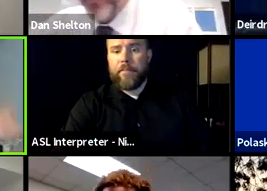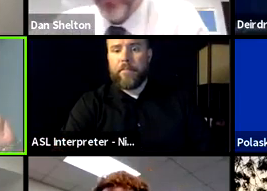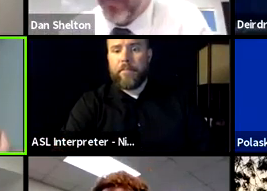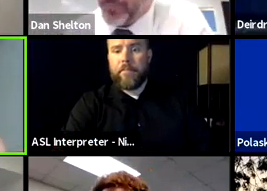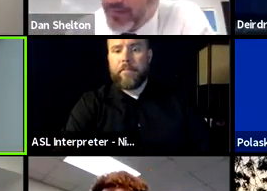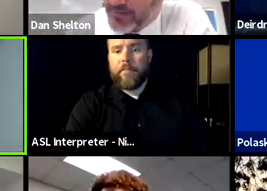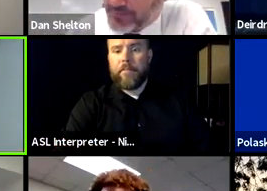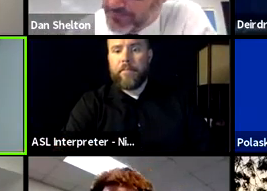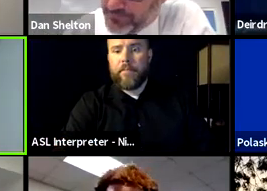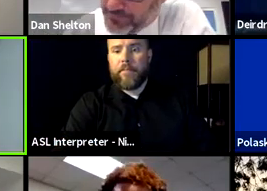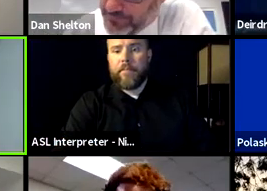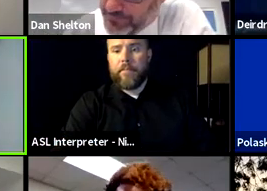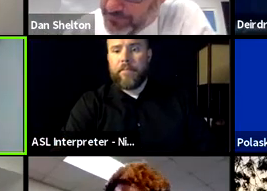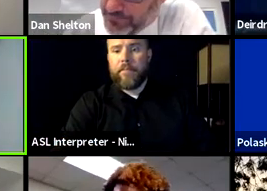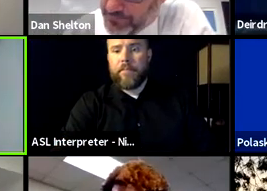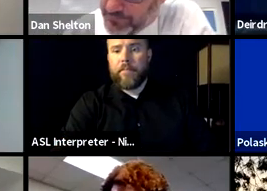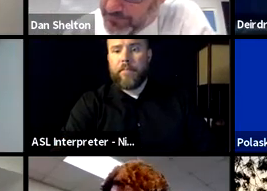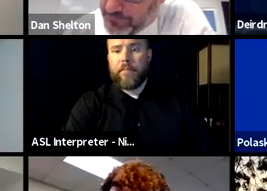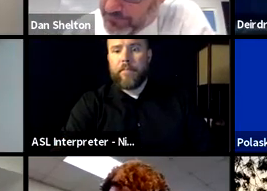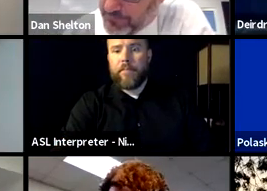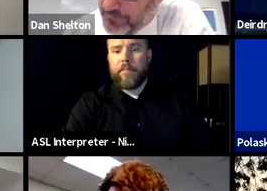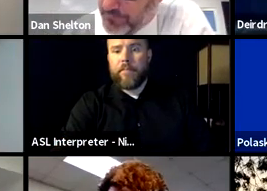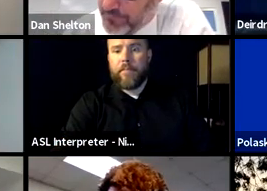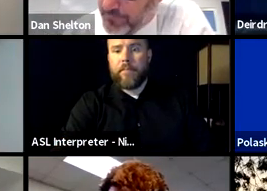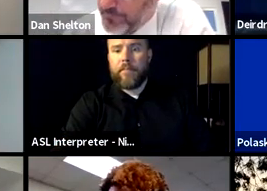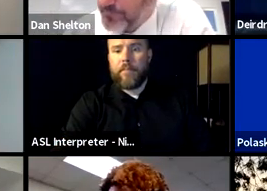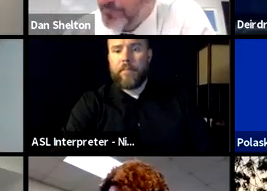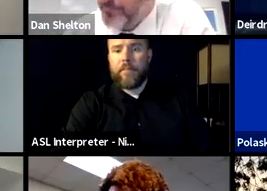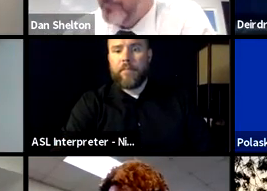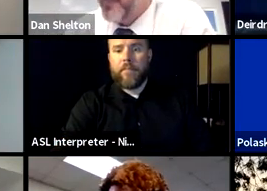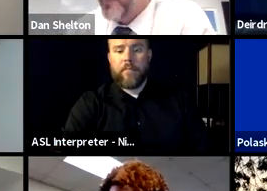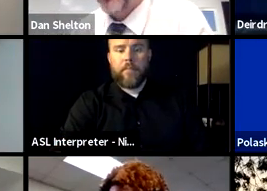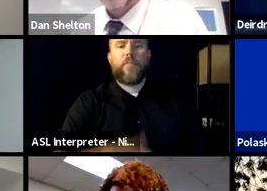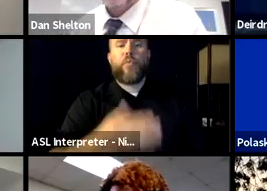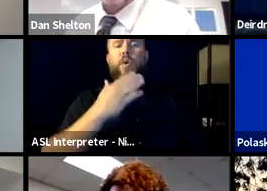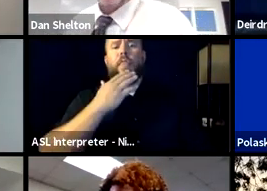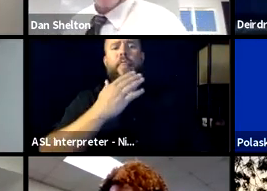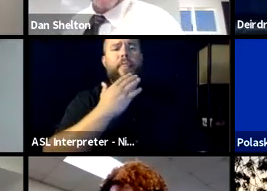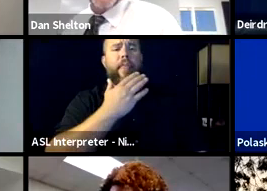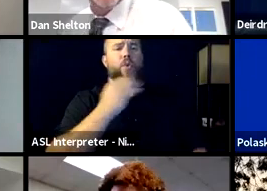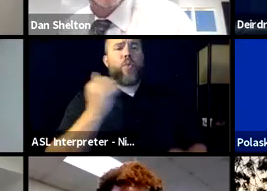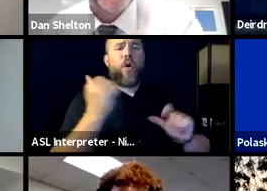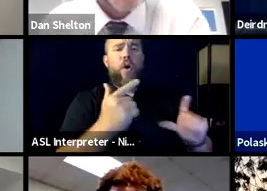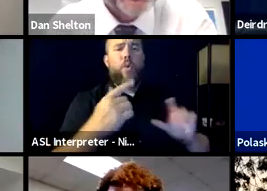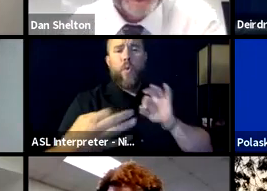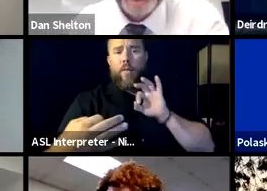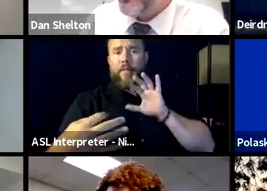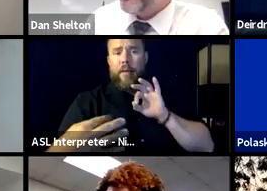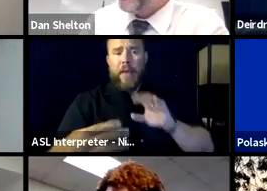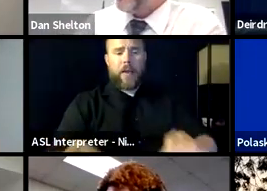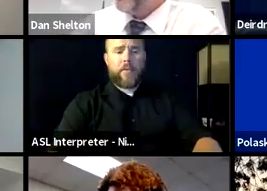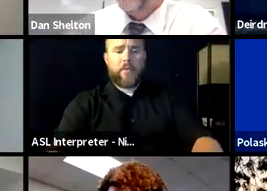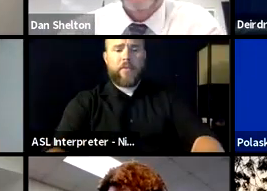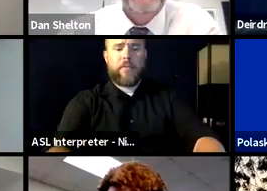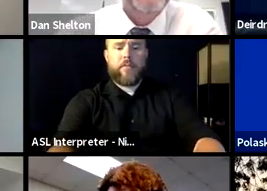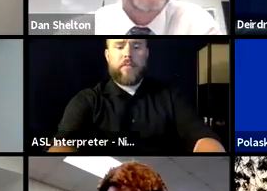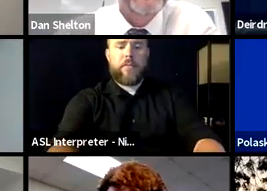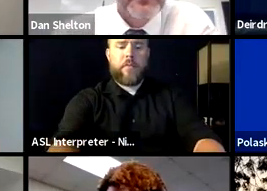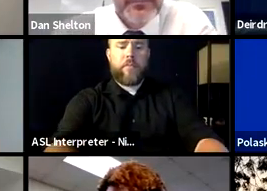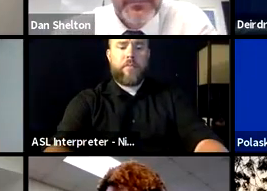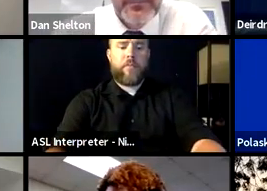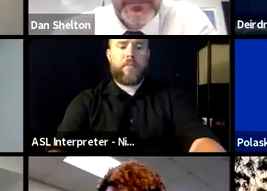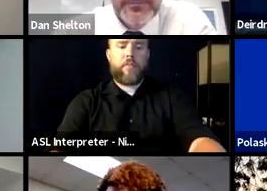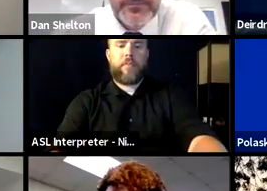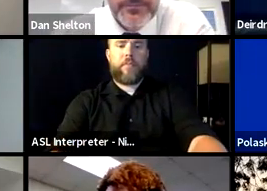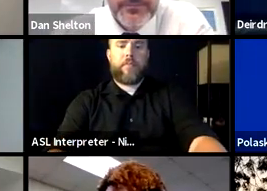done. Thank you everyone, and thank you everybody for your feedback. Moving on with our agenda for this evening. Next